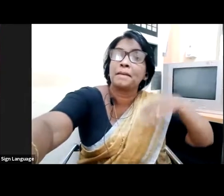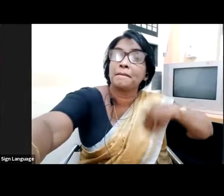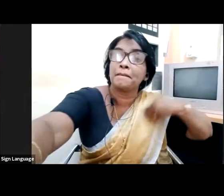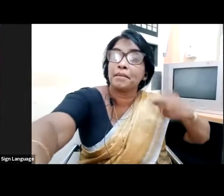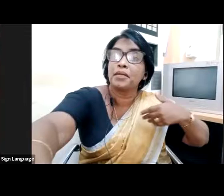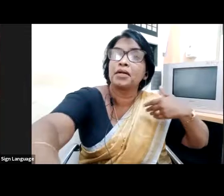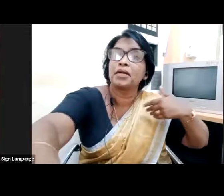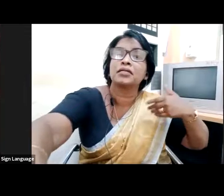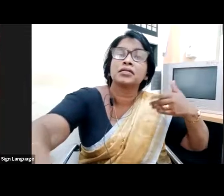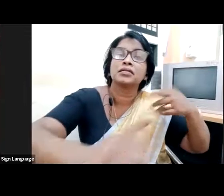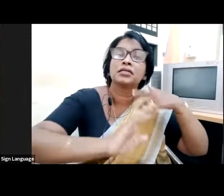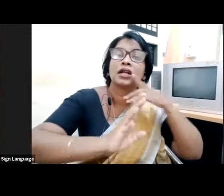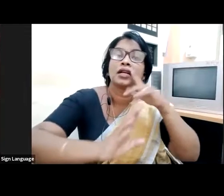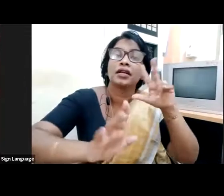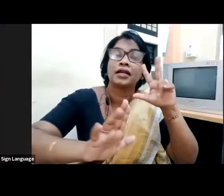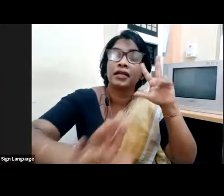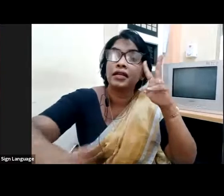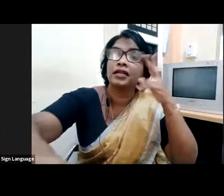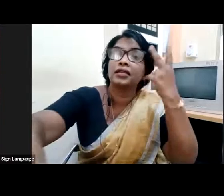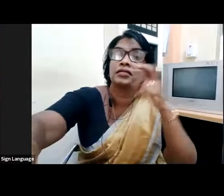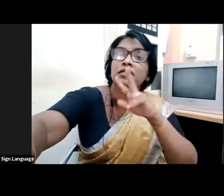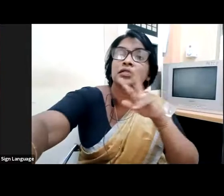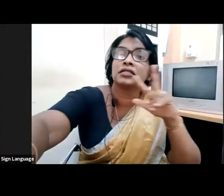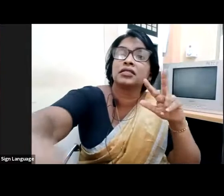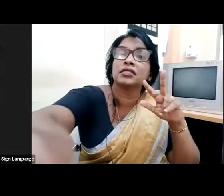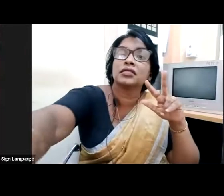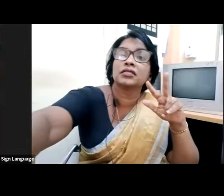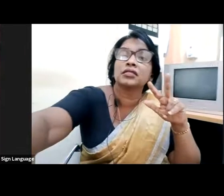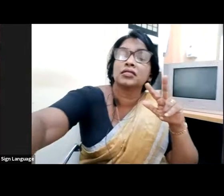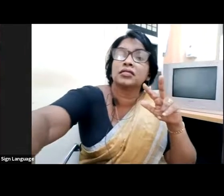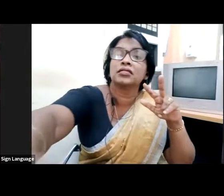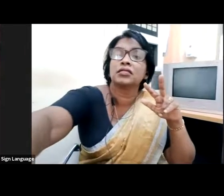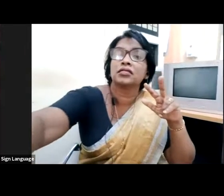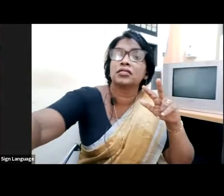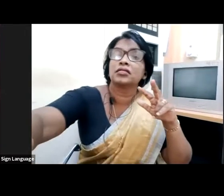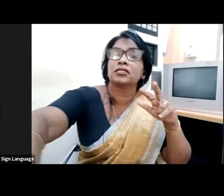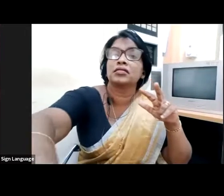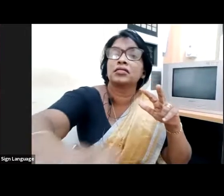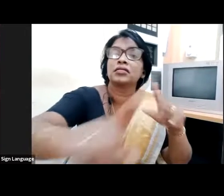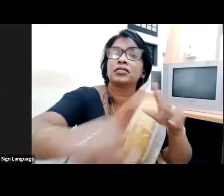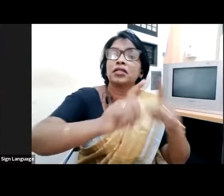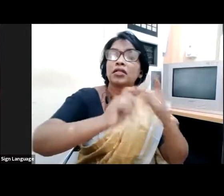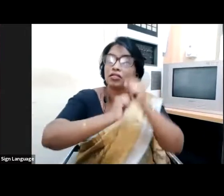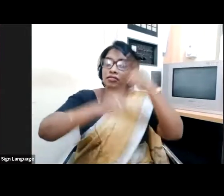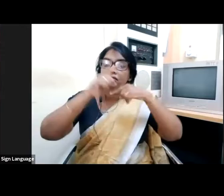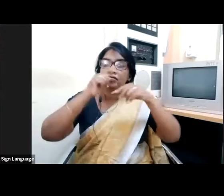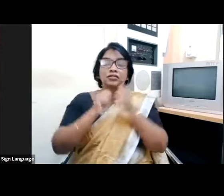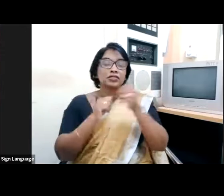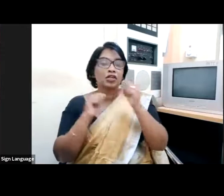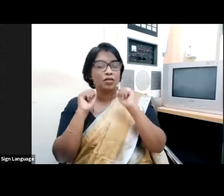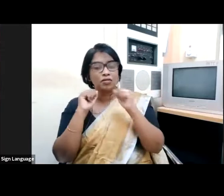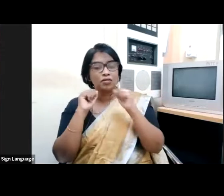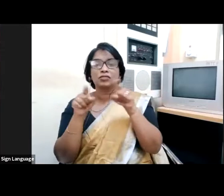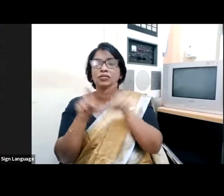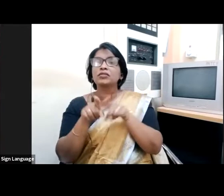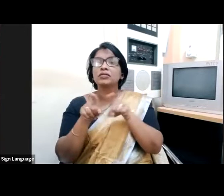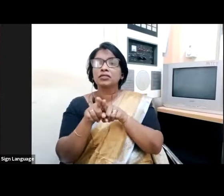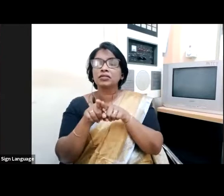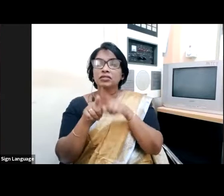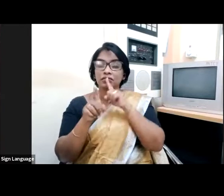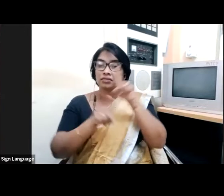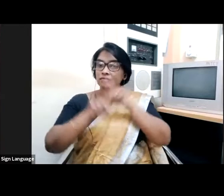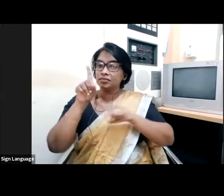an 1880 base year, when we started the Industrial Revolution, we are talking of